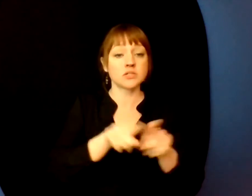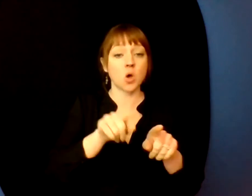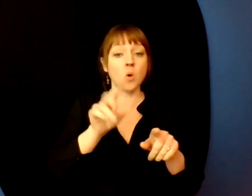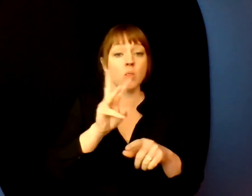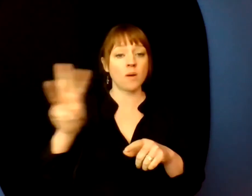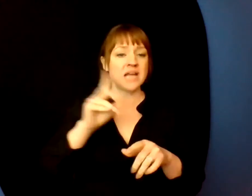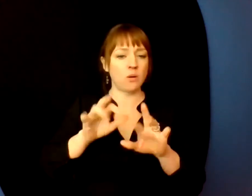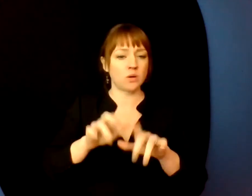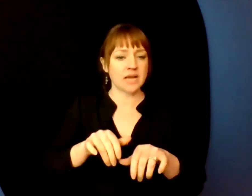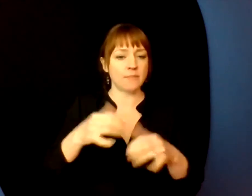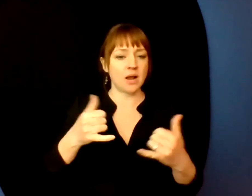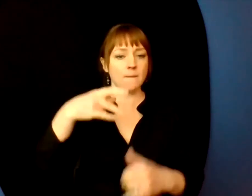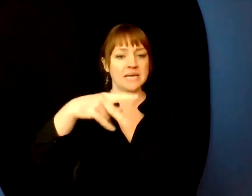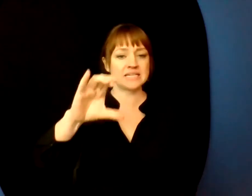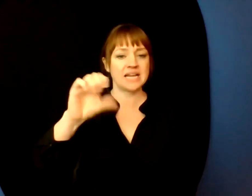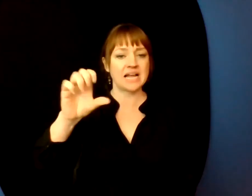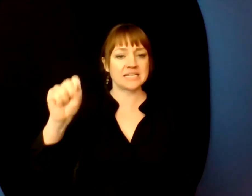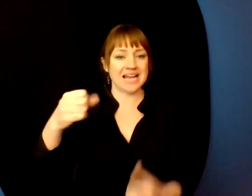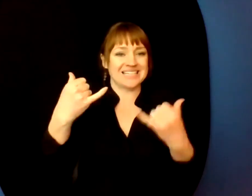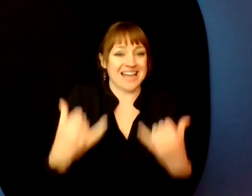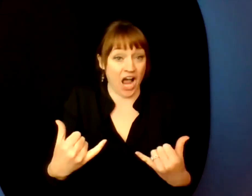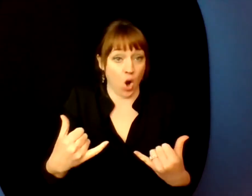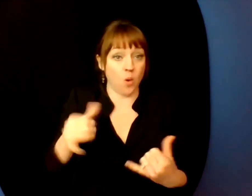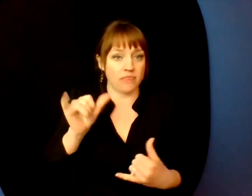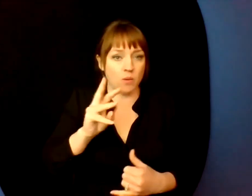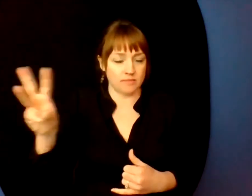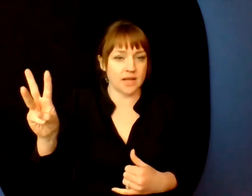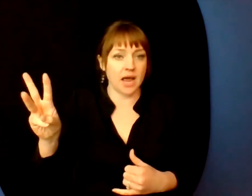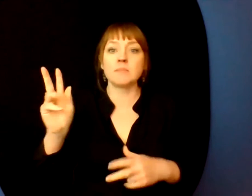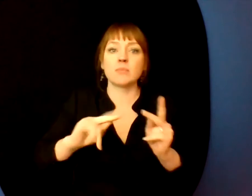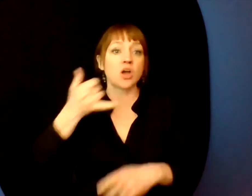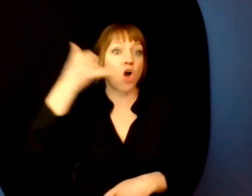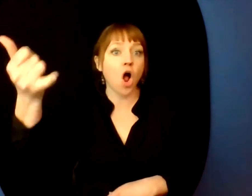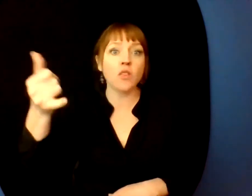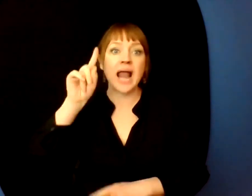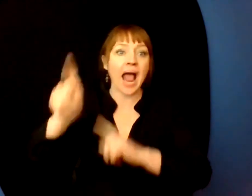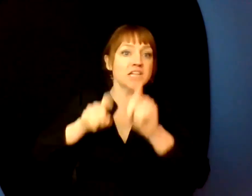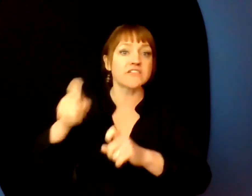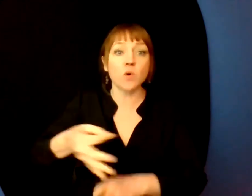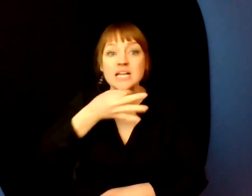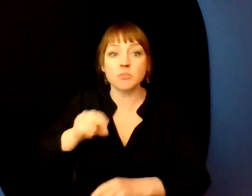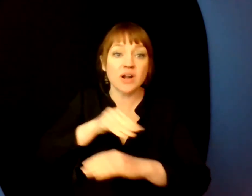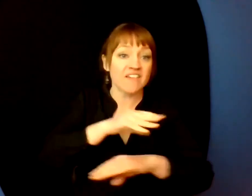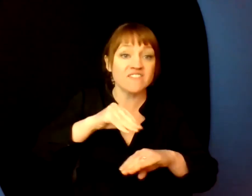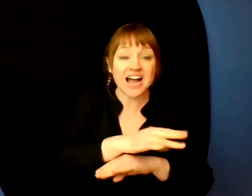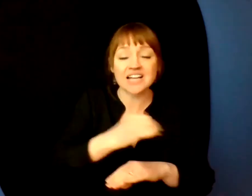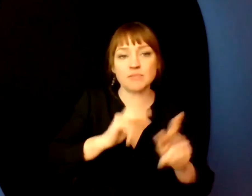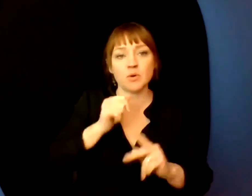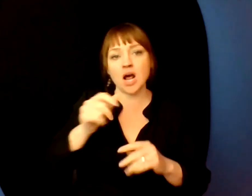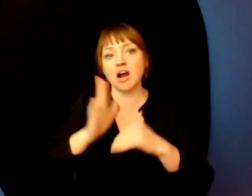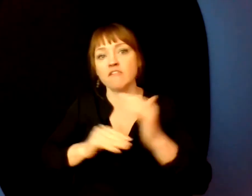chat, that does allow people to call in and ask for expert advice if they're not as comfortable with how to initiate and things like that.